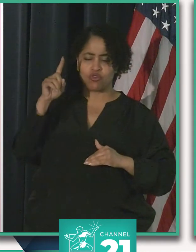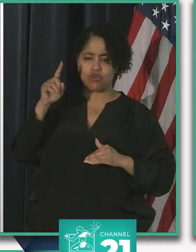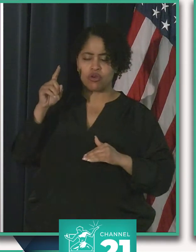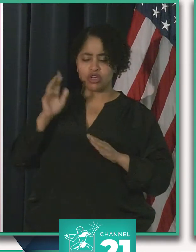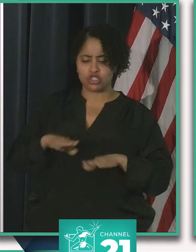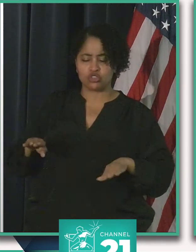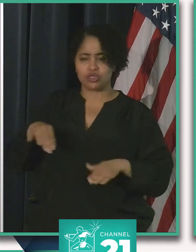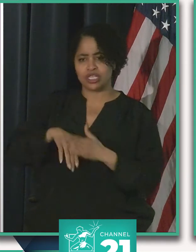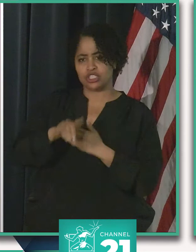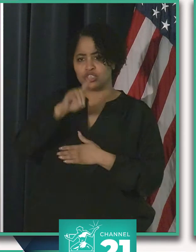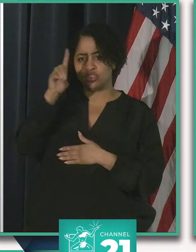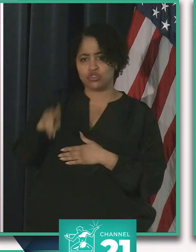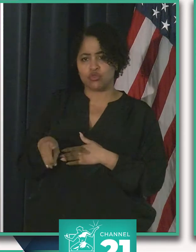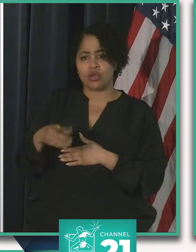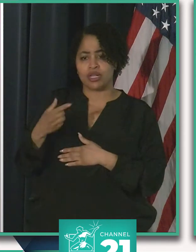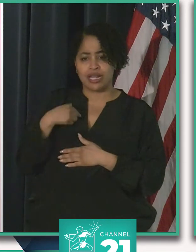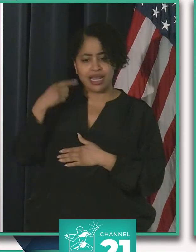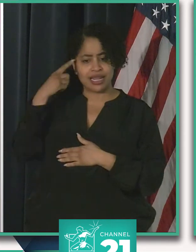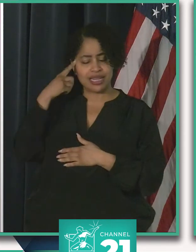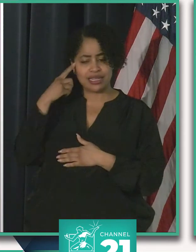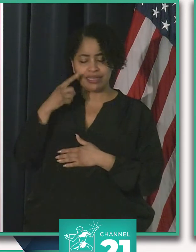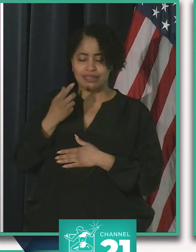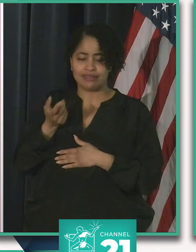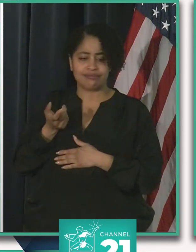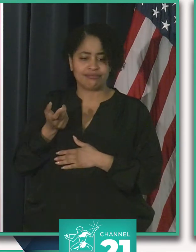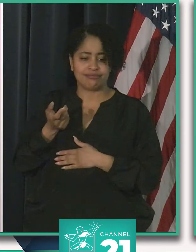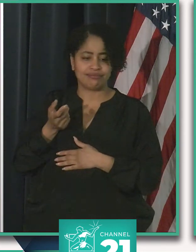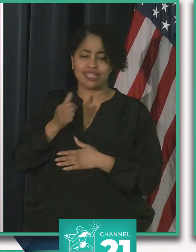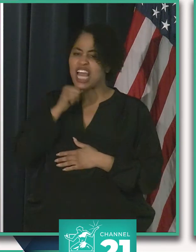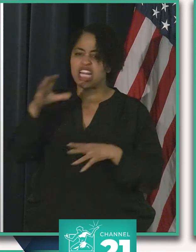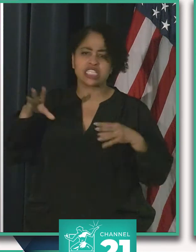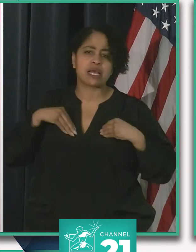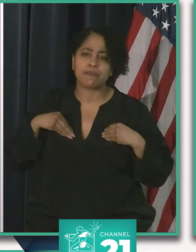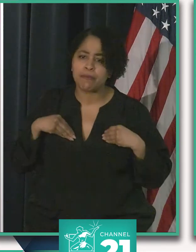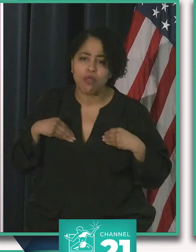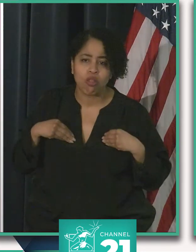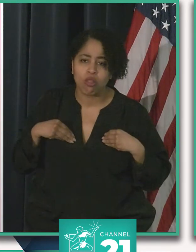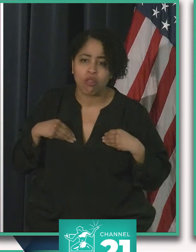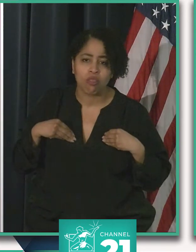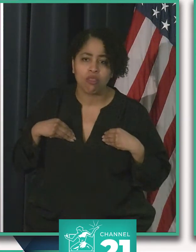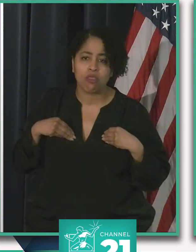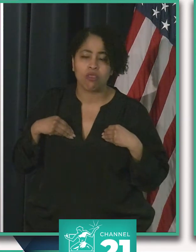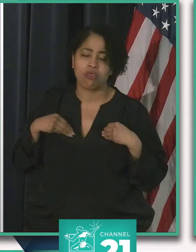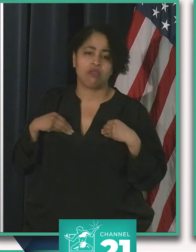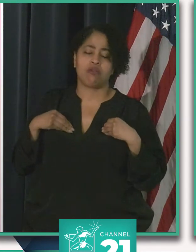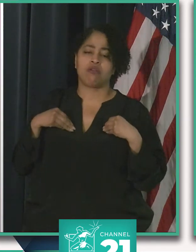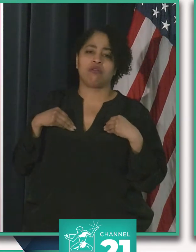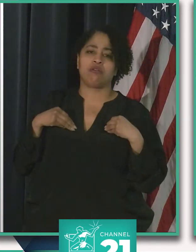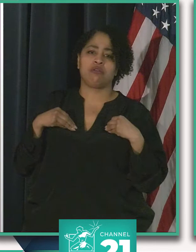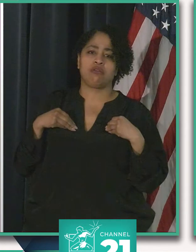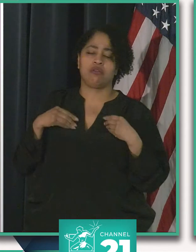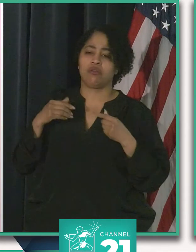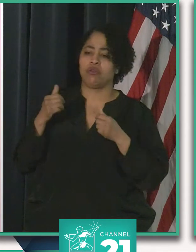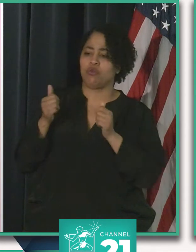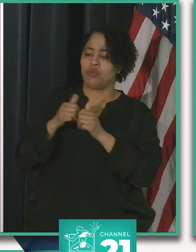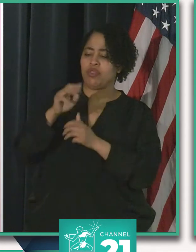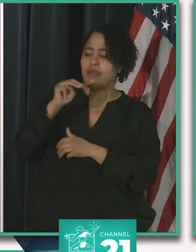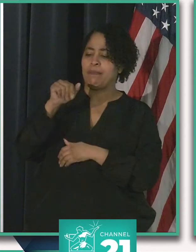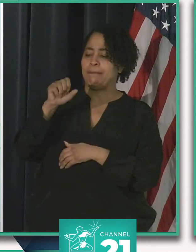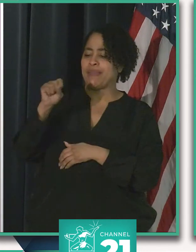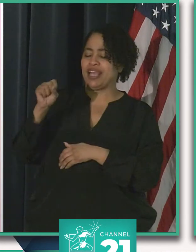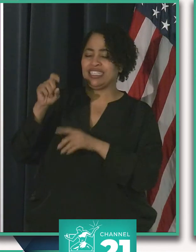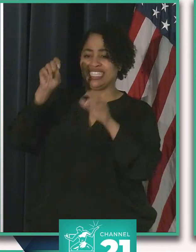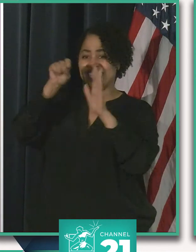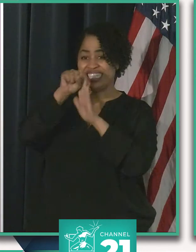Detroit. I think that it's absolutely unacceptable that with the last state exam, we have